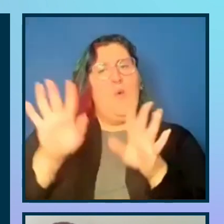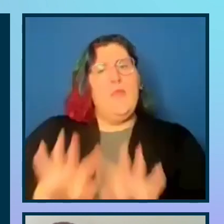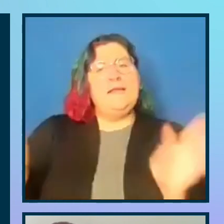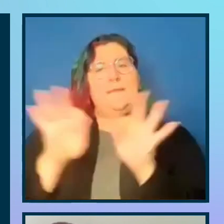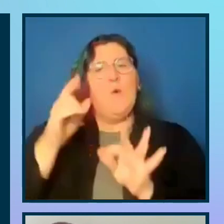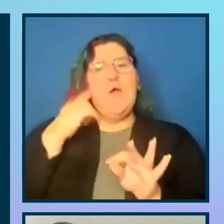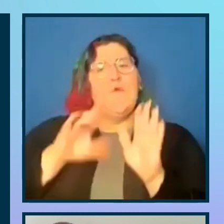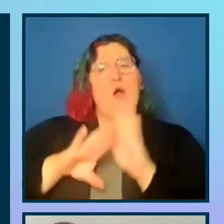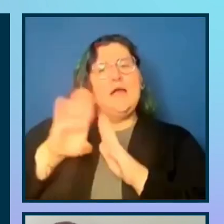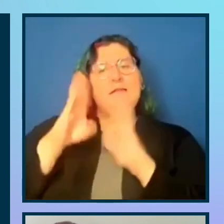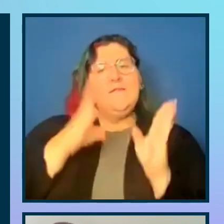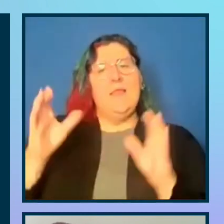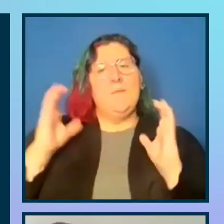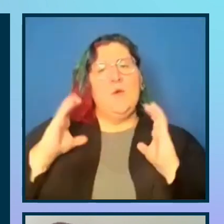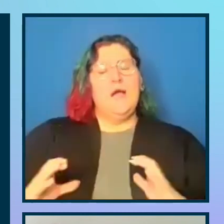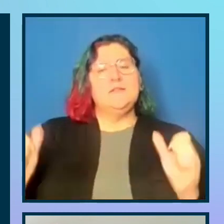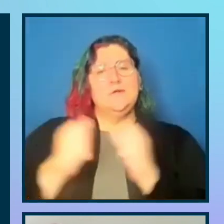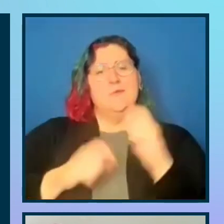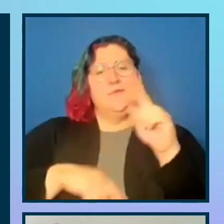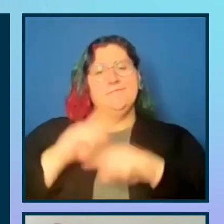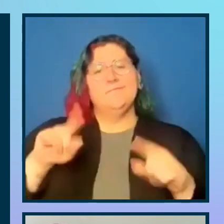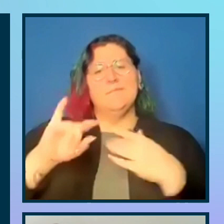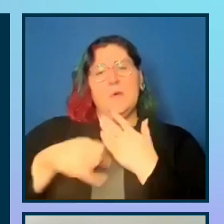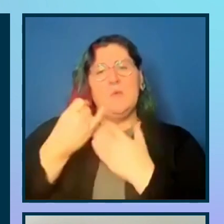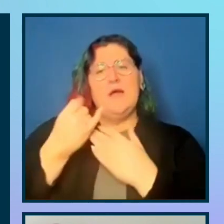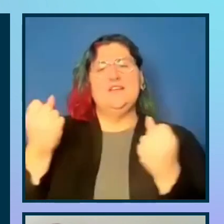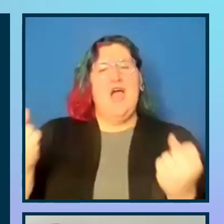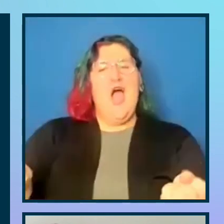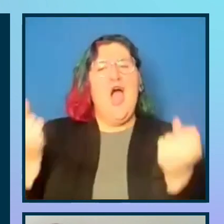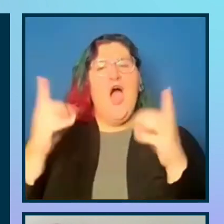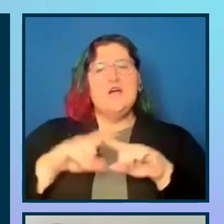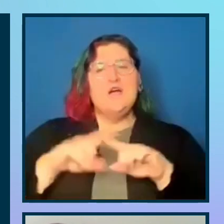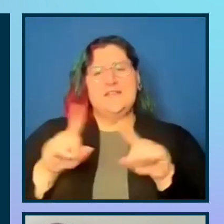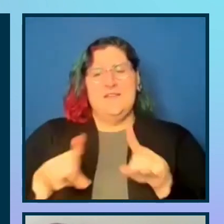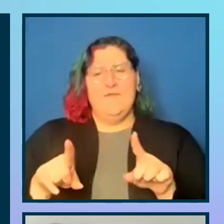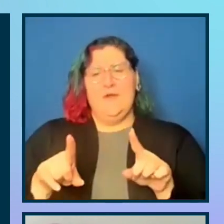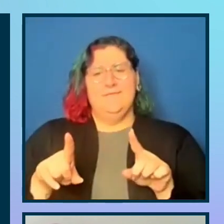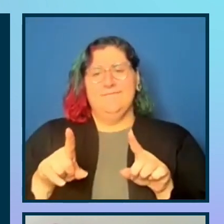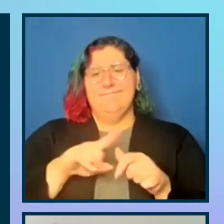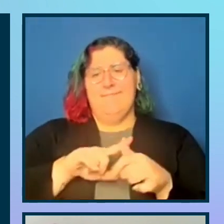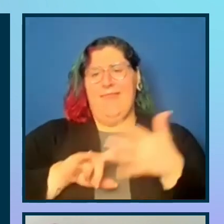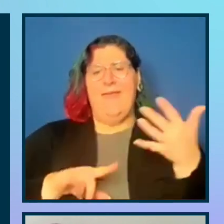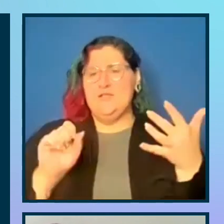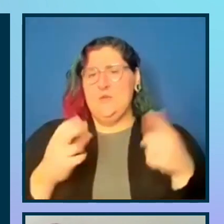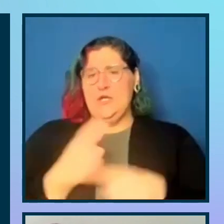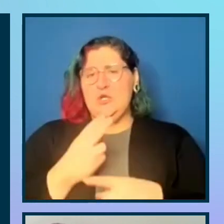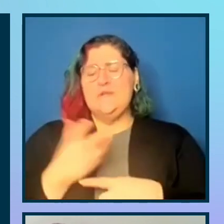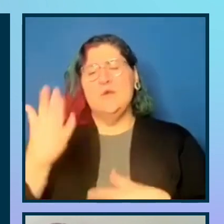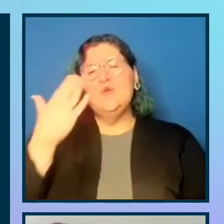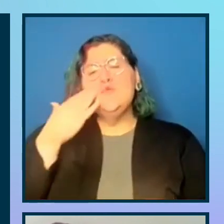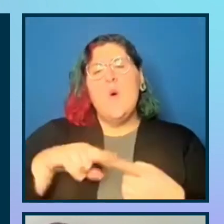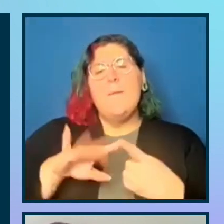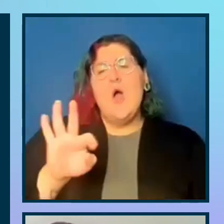monorepo projects with hundreds of different feature branches. Now, if you've ever done any kind of development, you probably know about feature branches. Basically, you